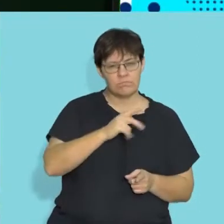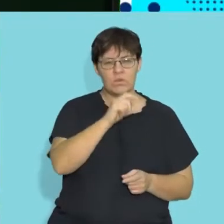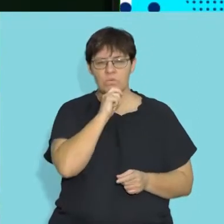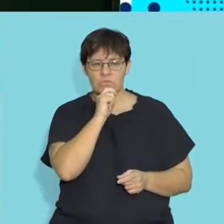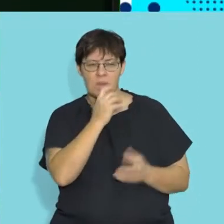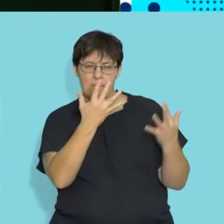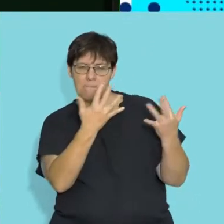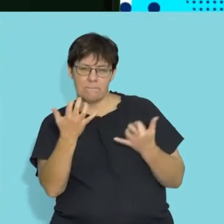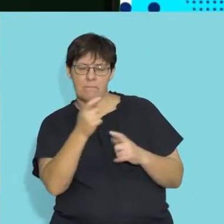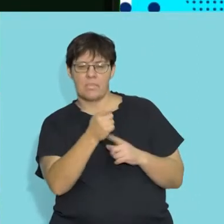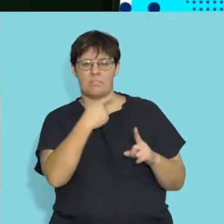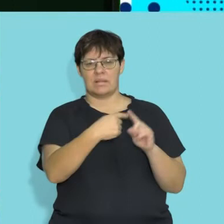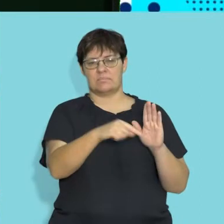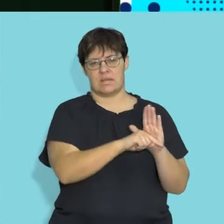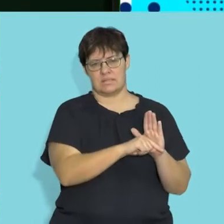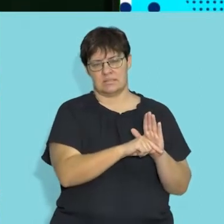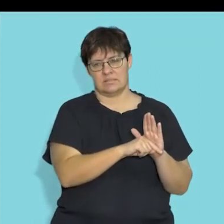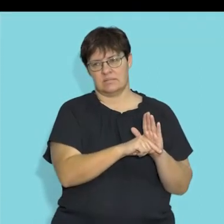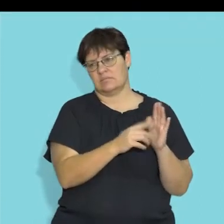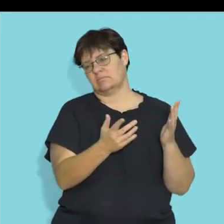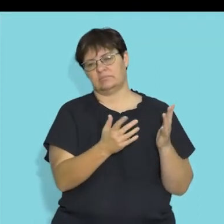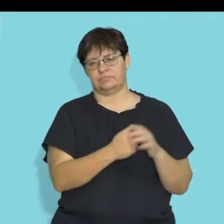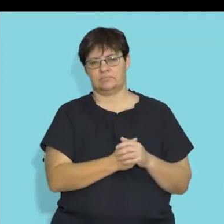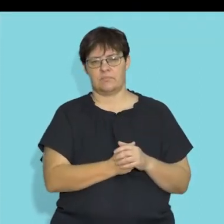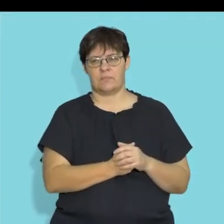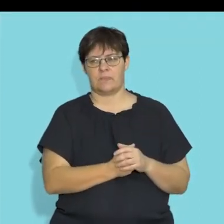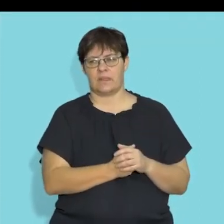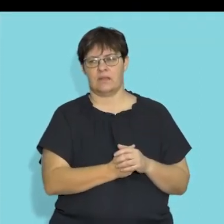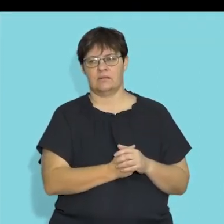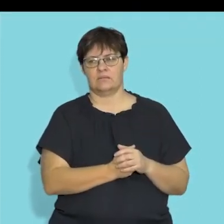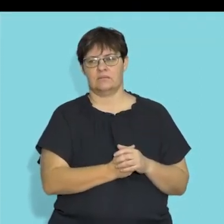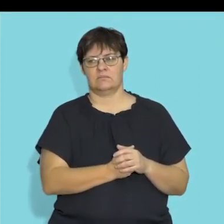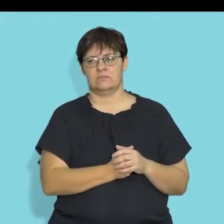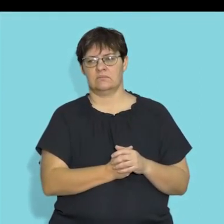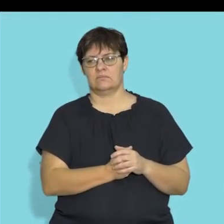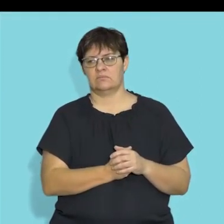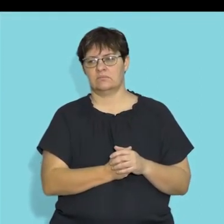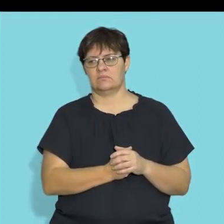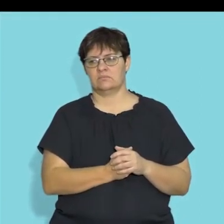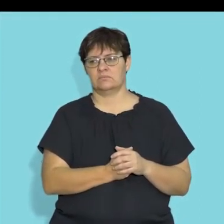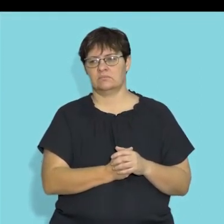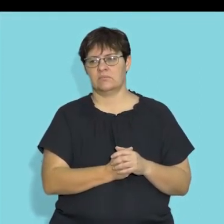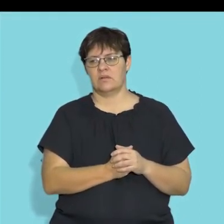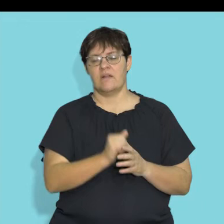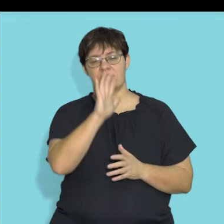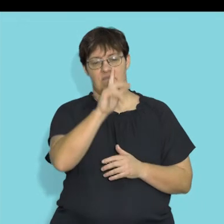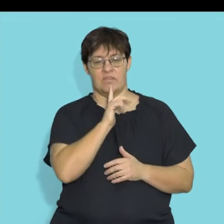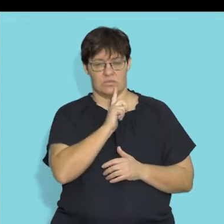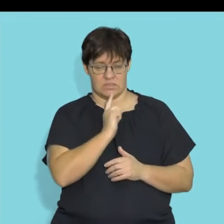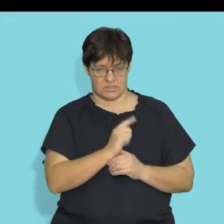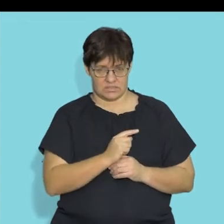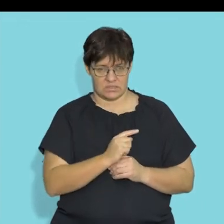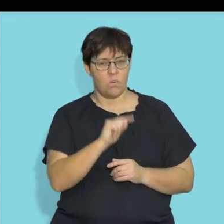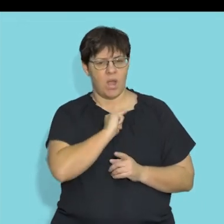for plus minus, what was the amount? You should budget for plus minus 5,000 Rand for